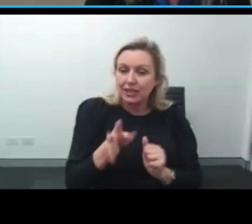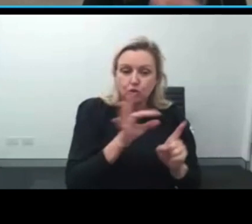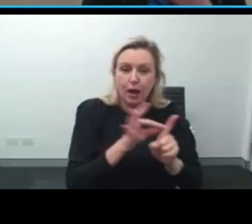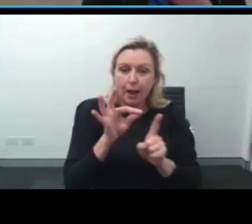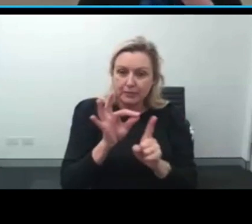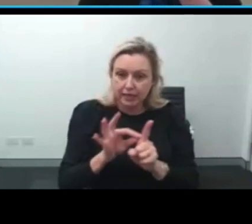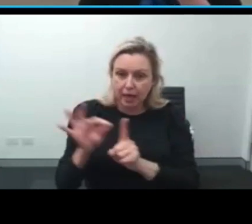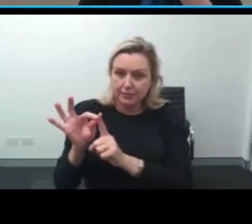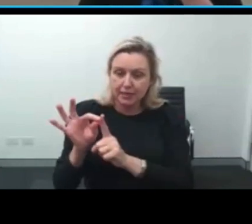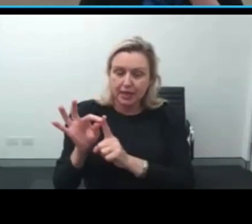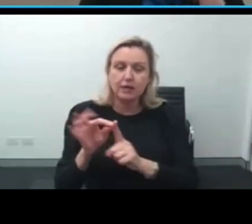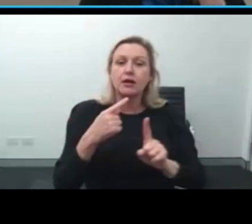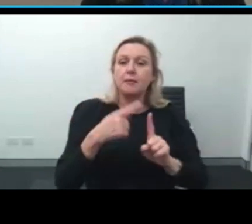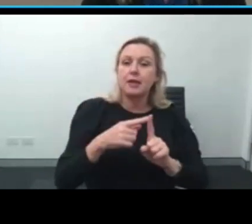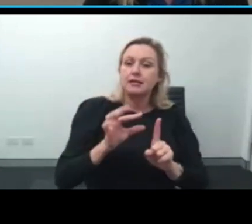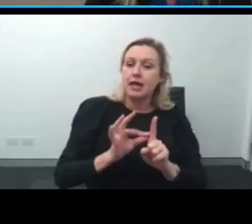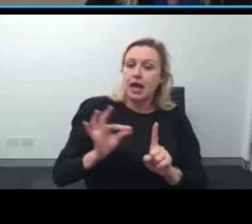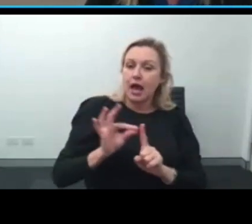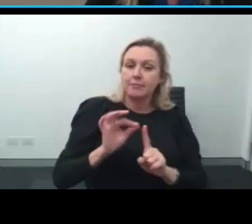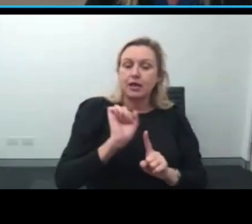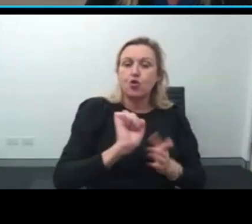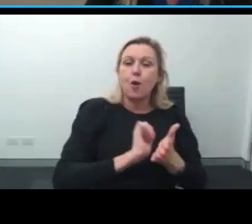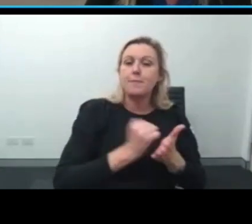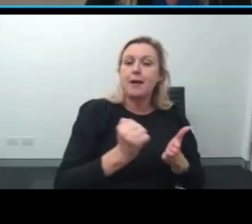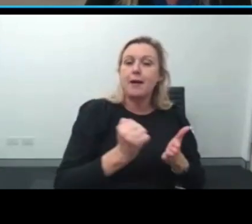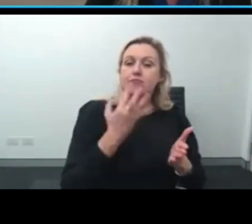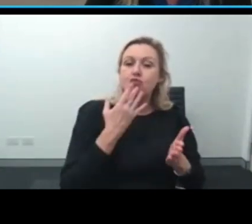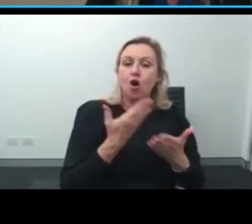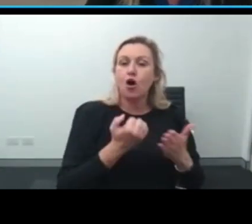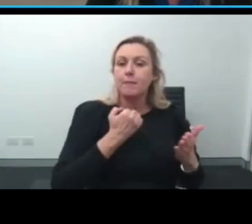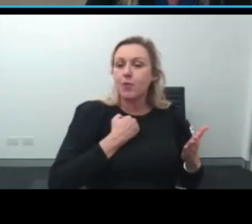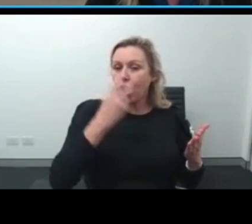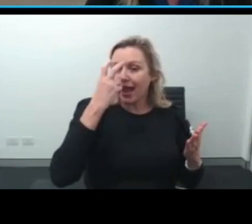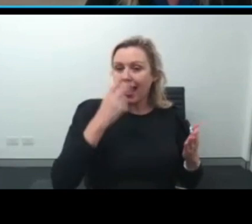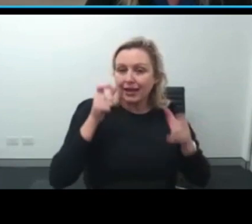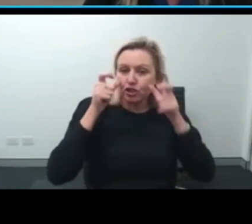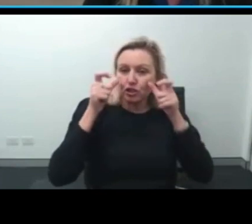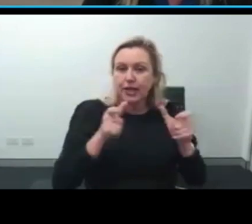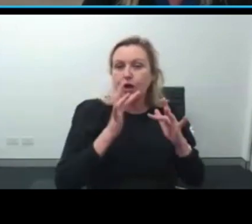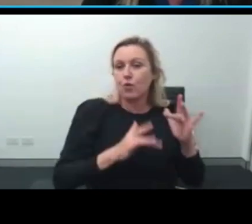update their published prices on the My Aged Care website.